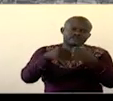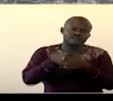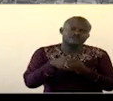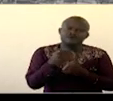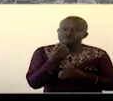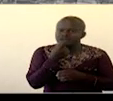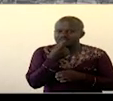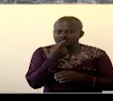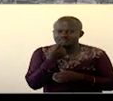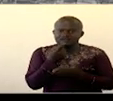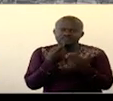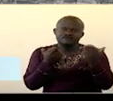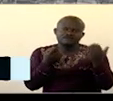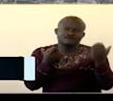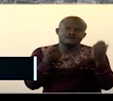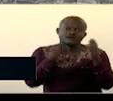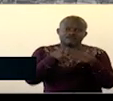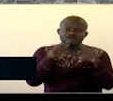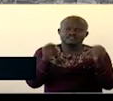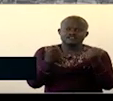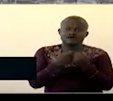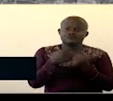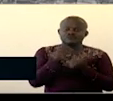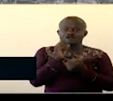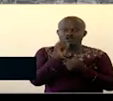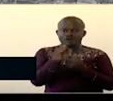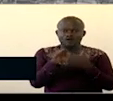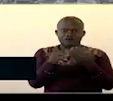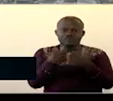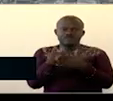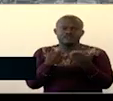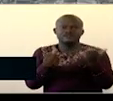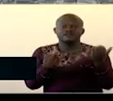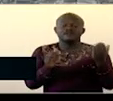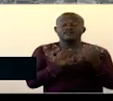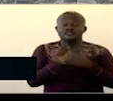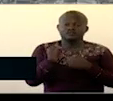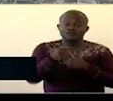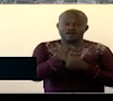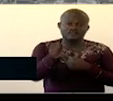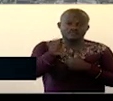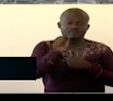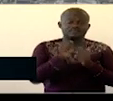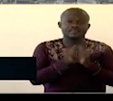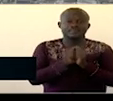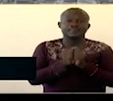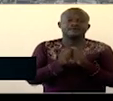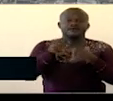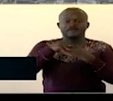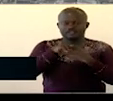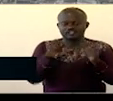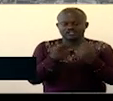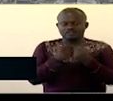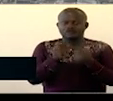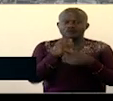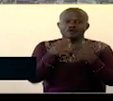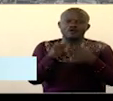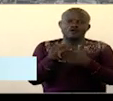medicine, in terms of tourism, in terms